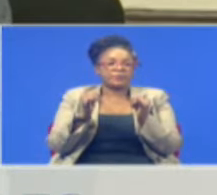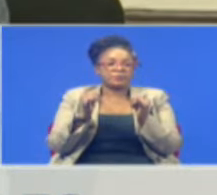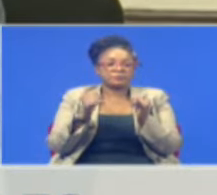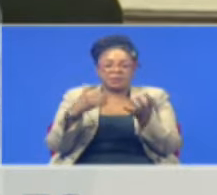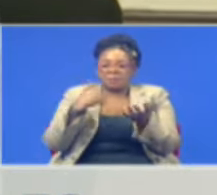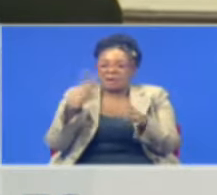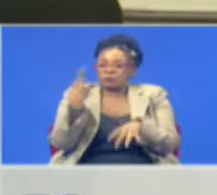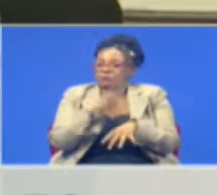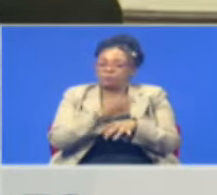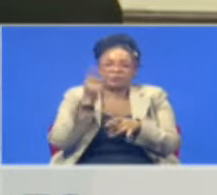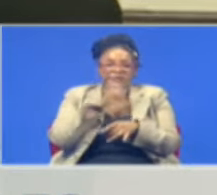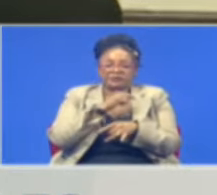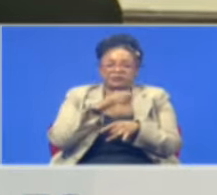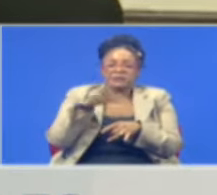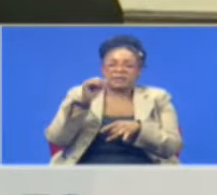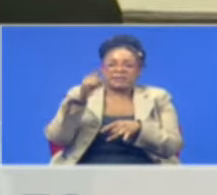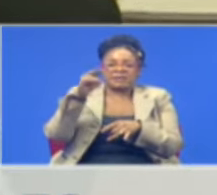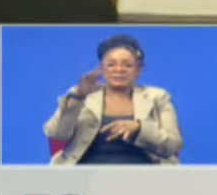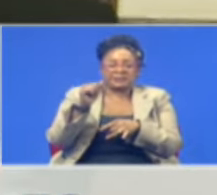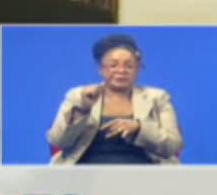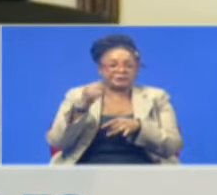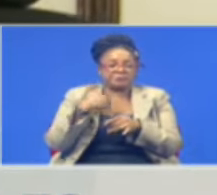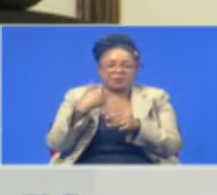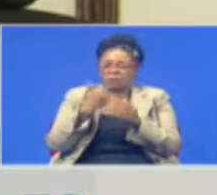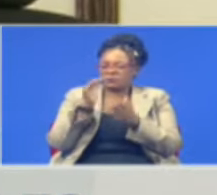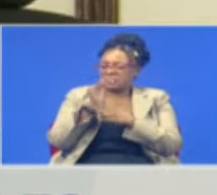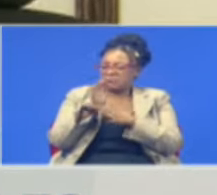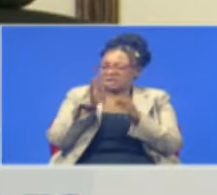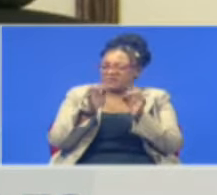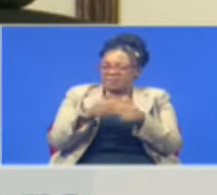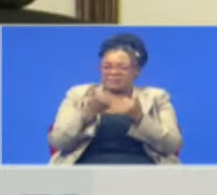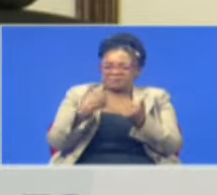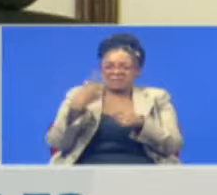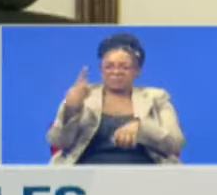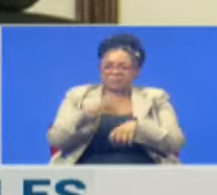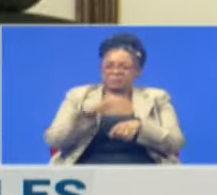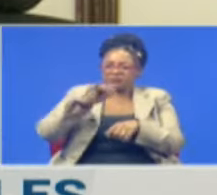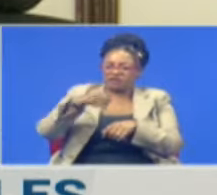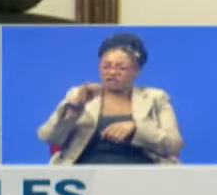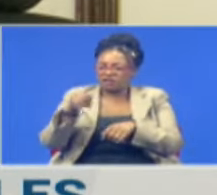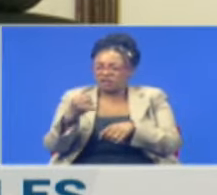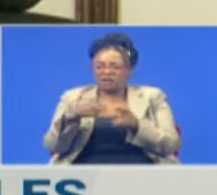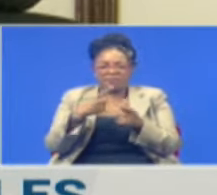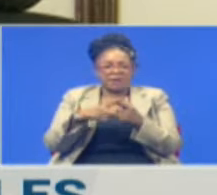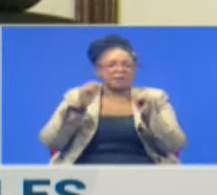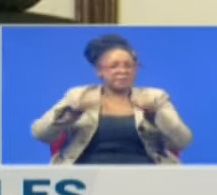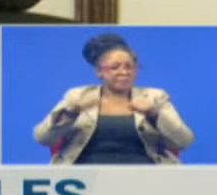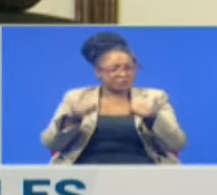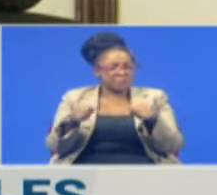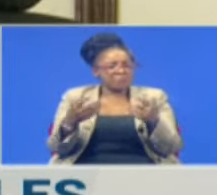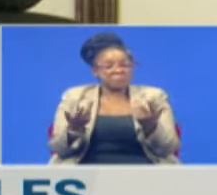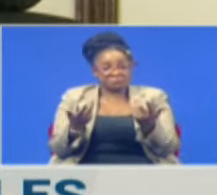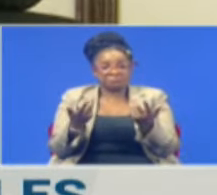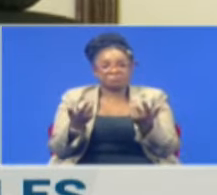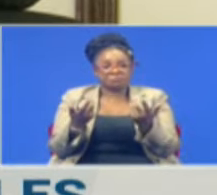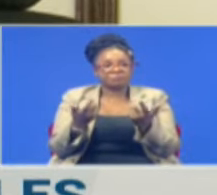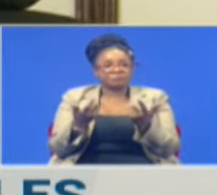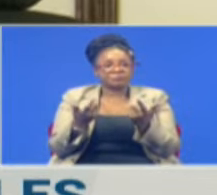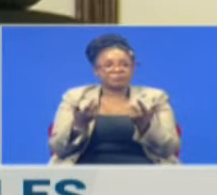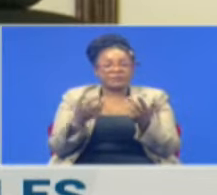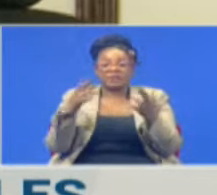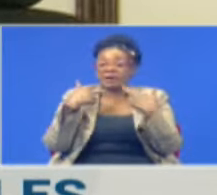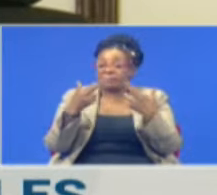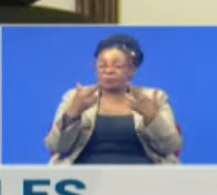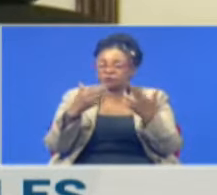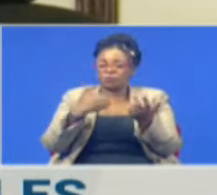AstraZeneca vaccine myself, and I was asking if I get the J&J, do I then go ahead? And the reports that we